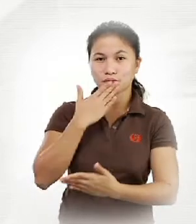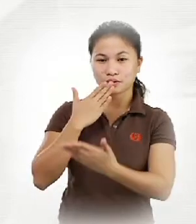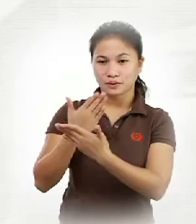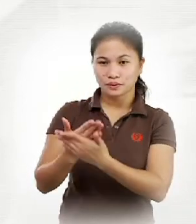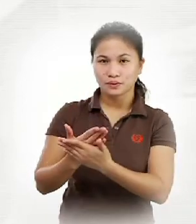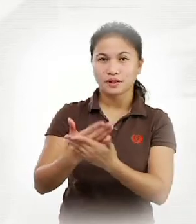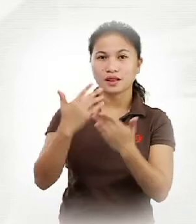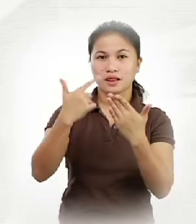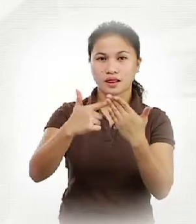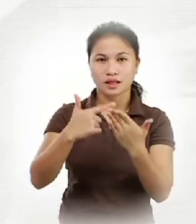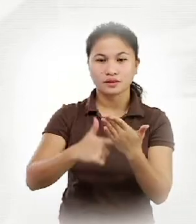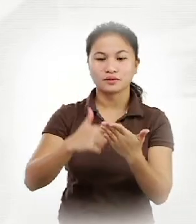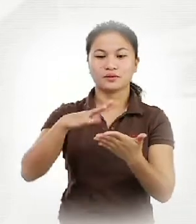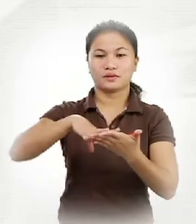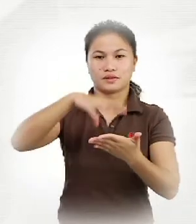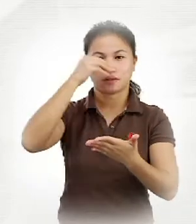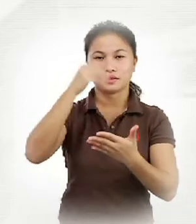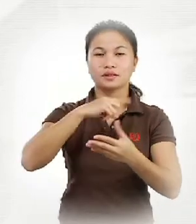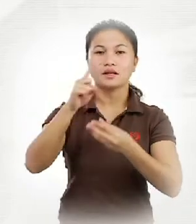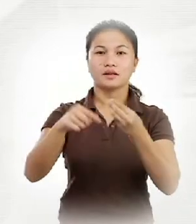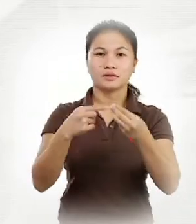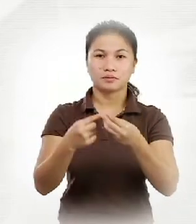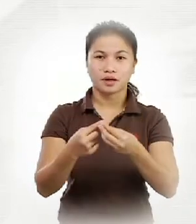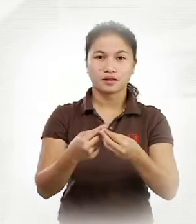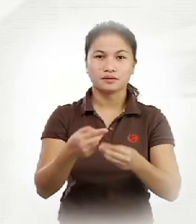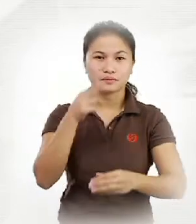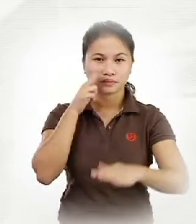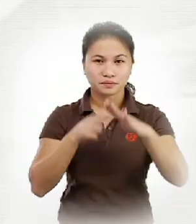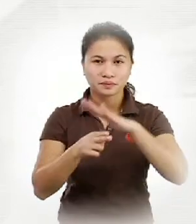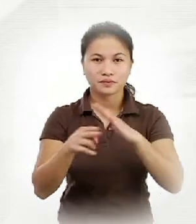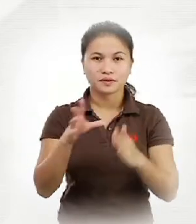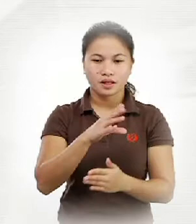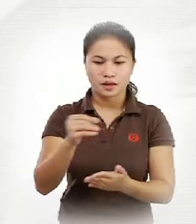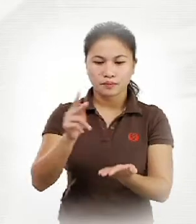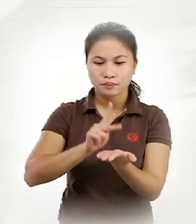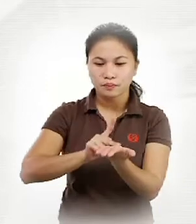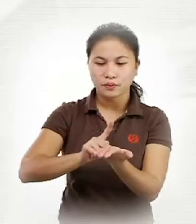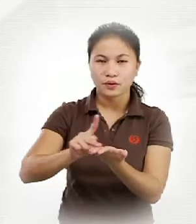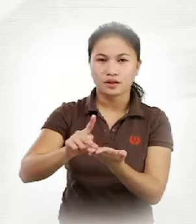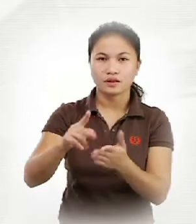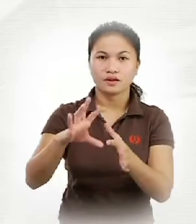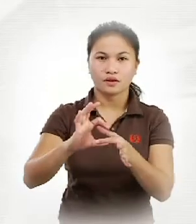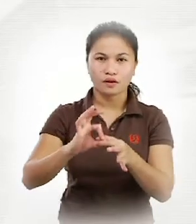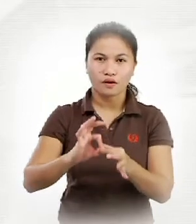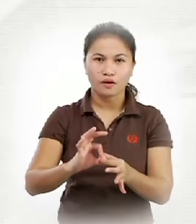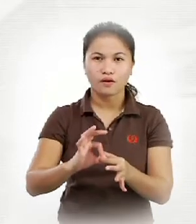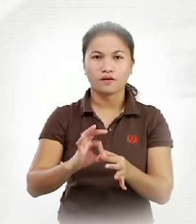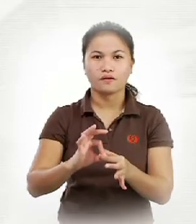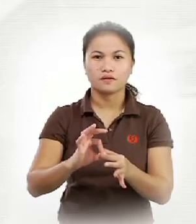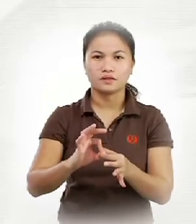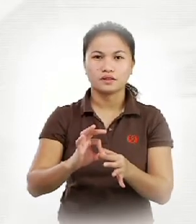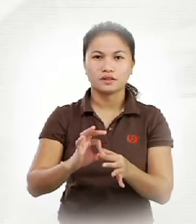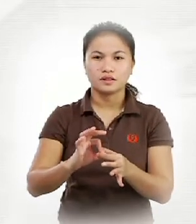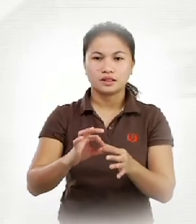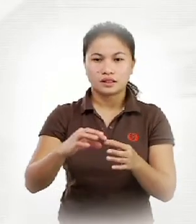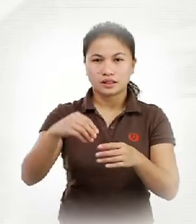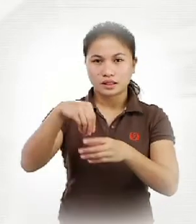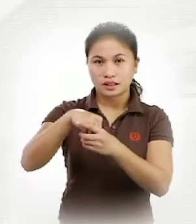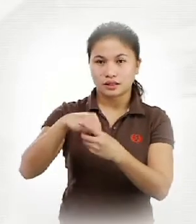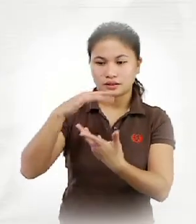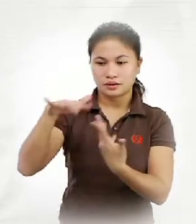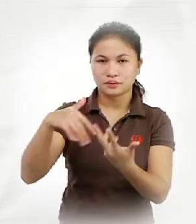about humility and purity of intentions when we deal with other